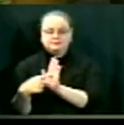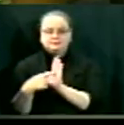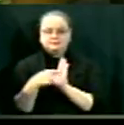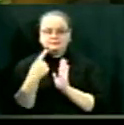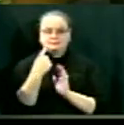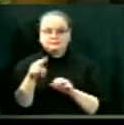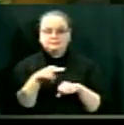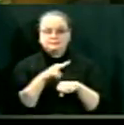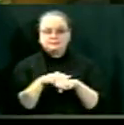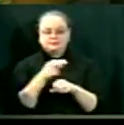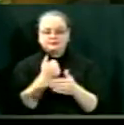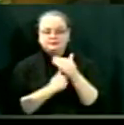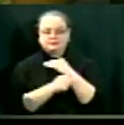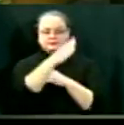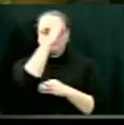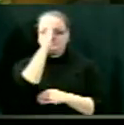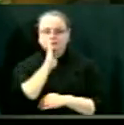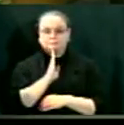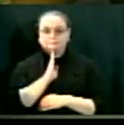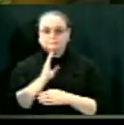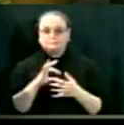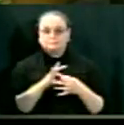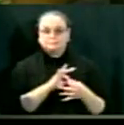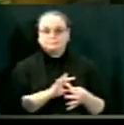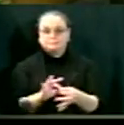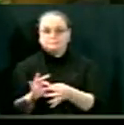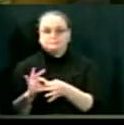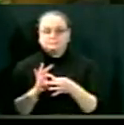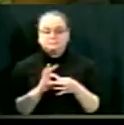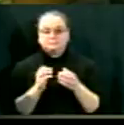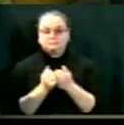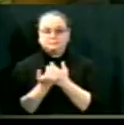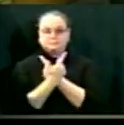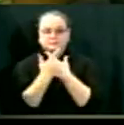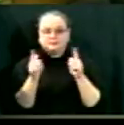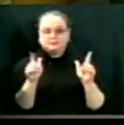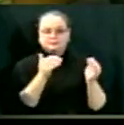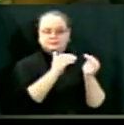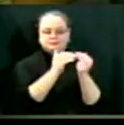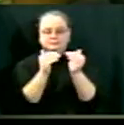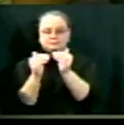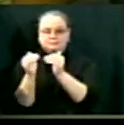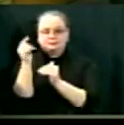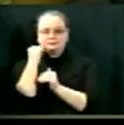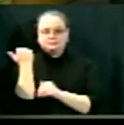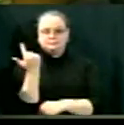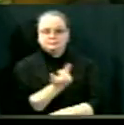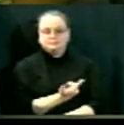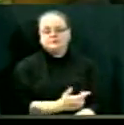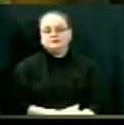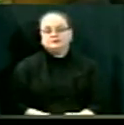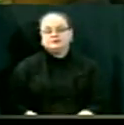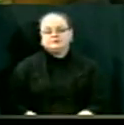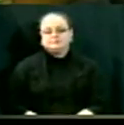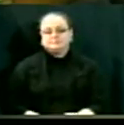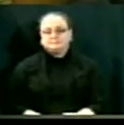stands, one nation, under God, indivisible, with liberty and justice for all.